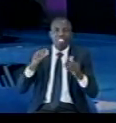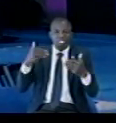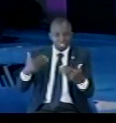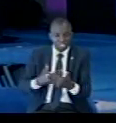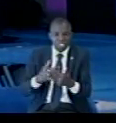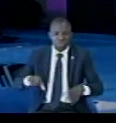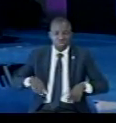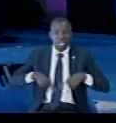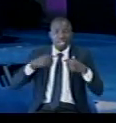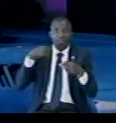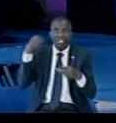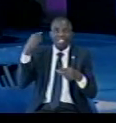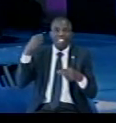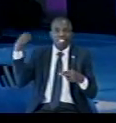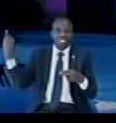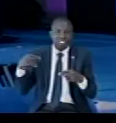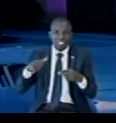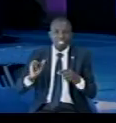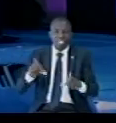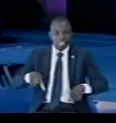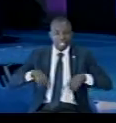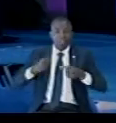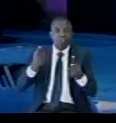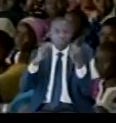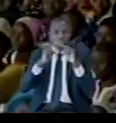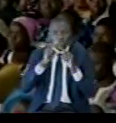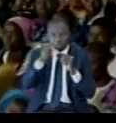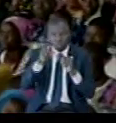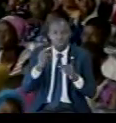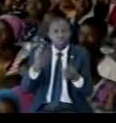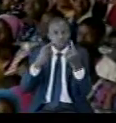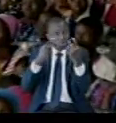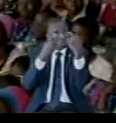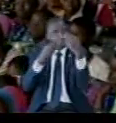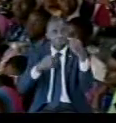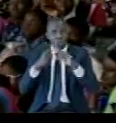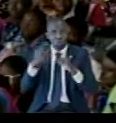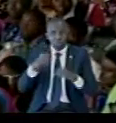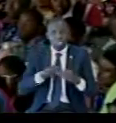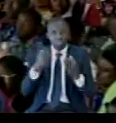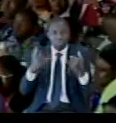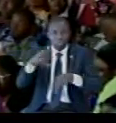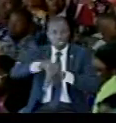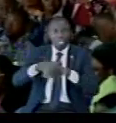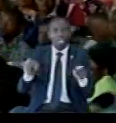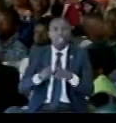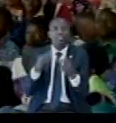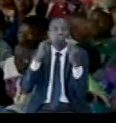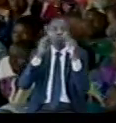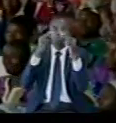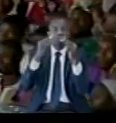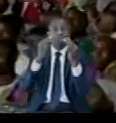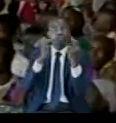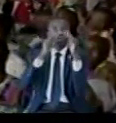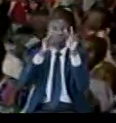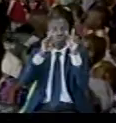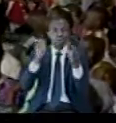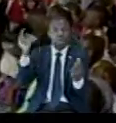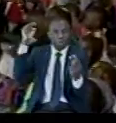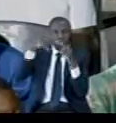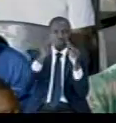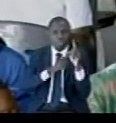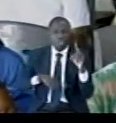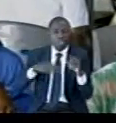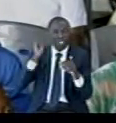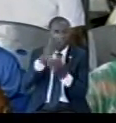life, eternal life, come unto you. Look unto me. Tonight, as you look unto the Lord, he will save